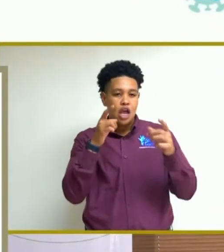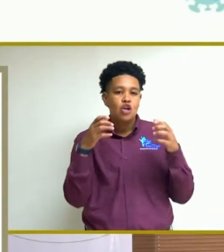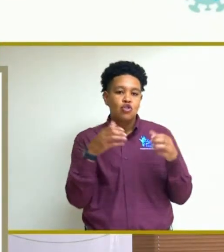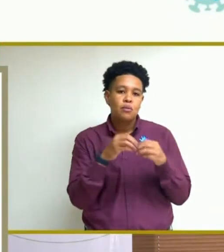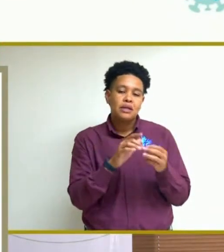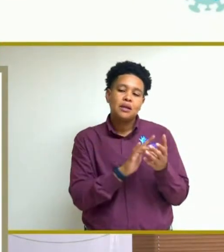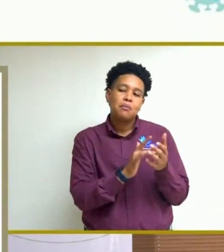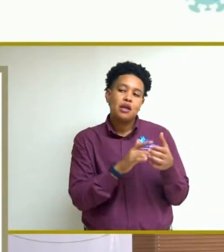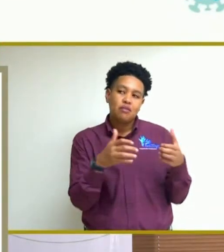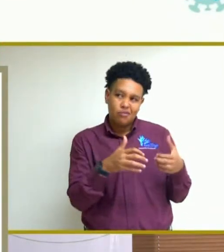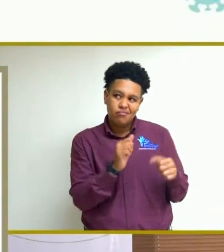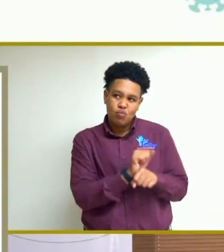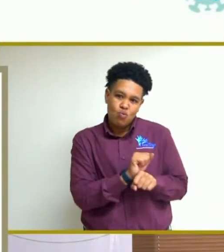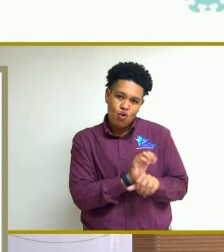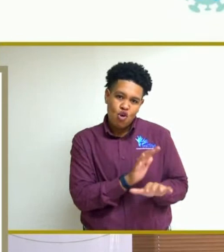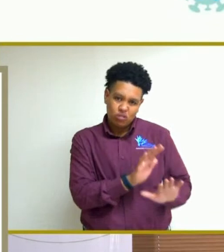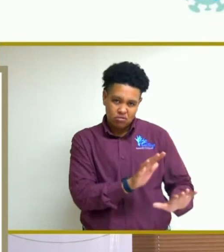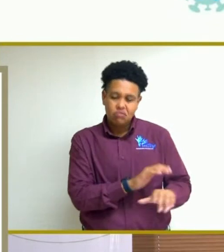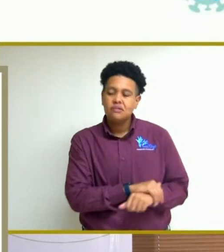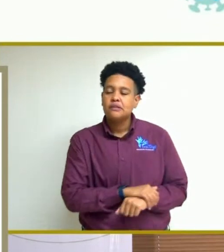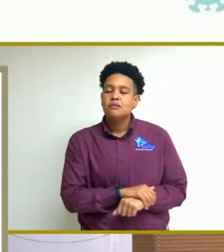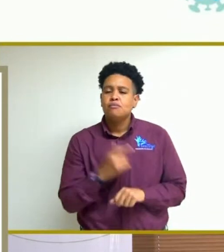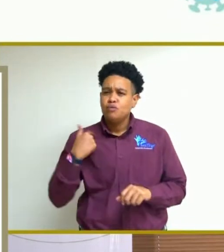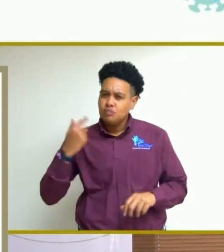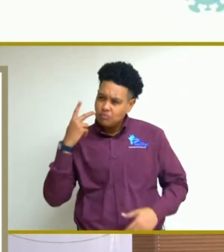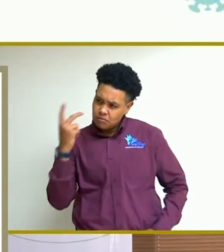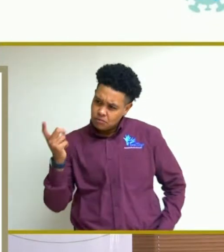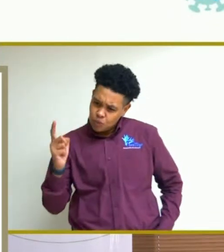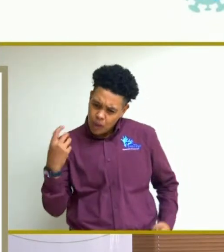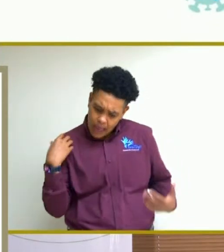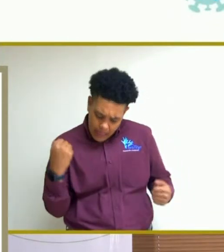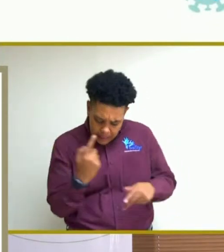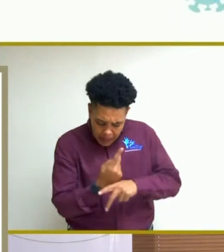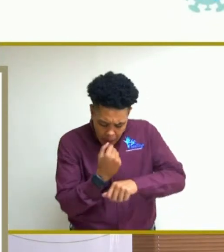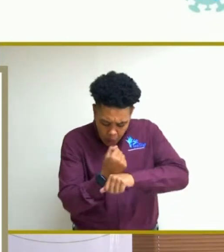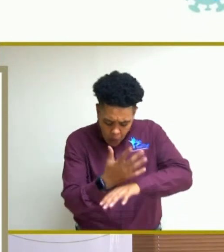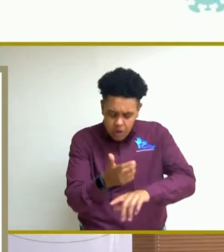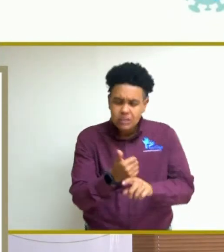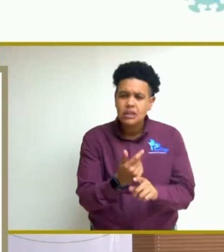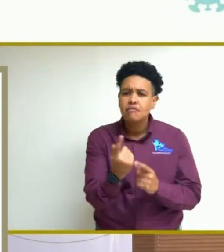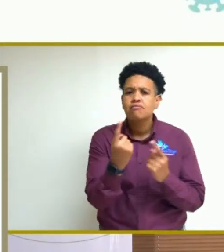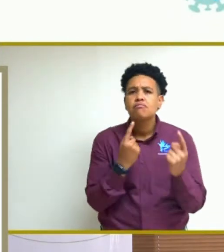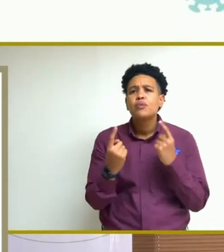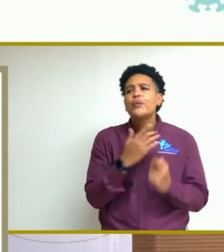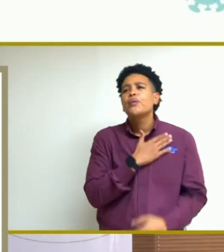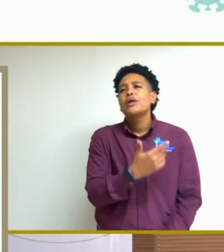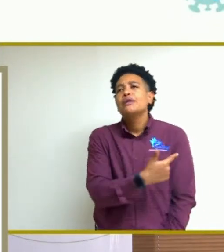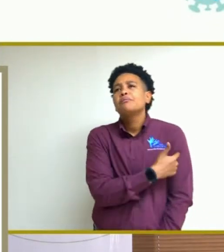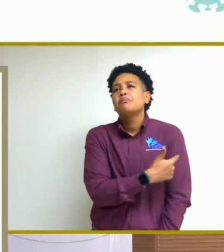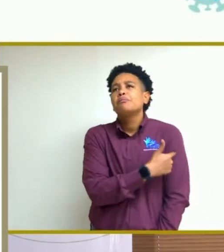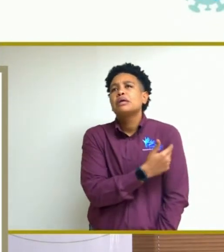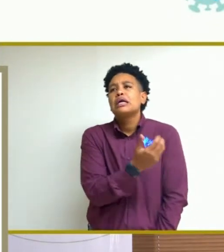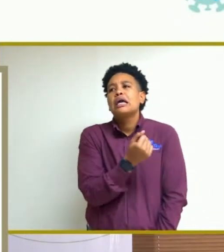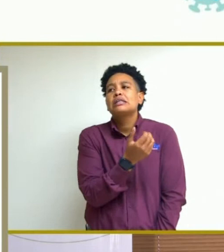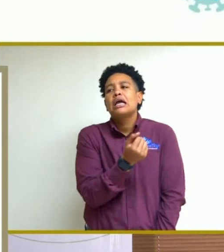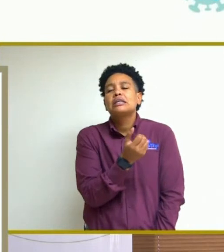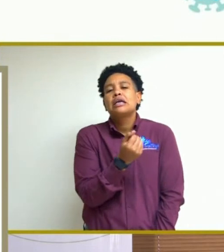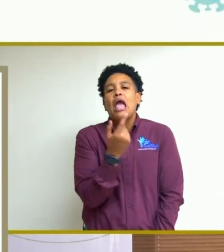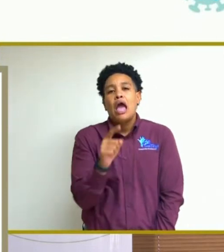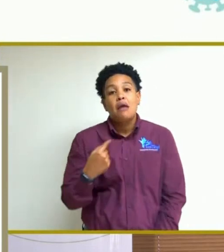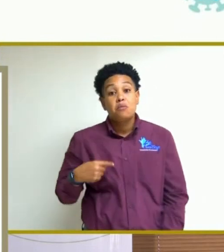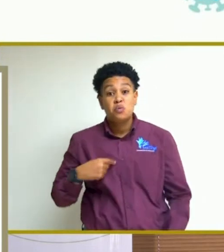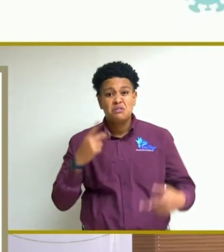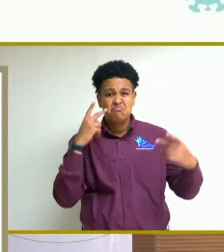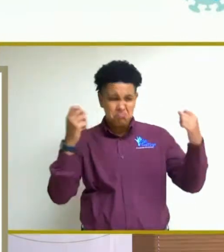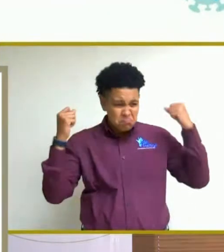group. And so we are seeing where healthcare workers are coming on board and we are seeing